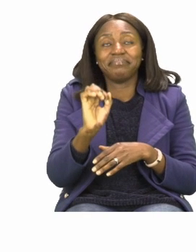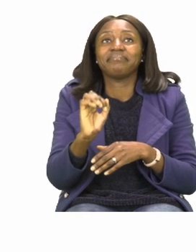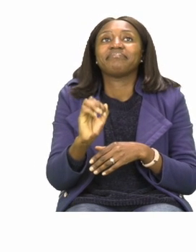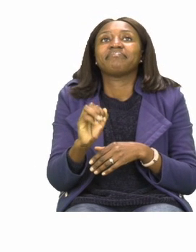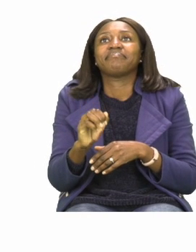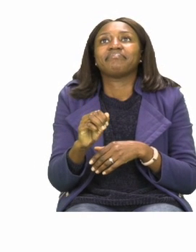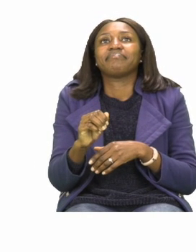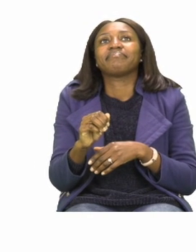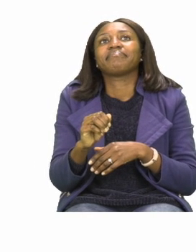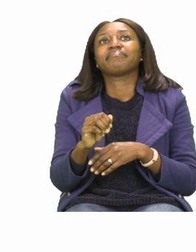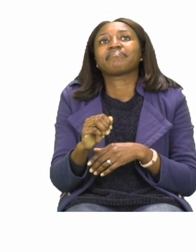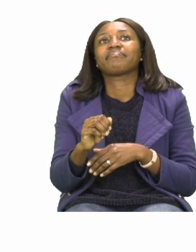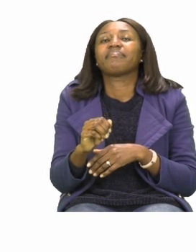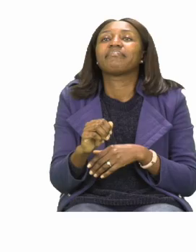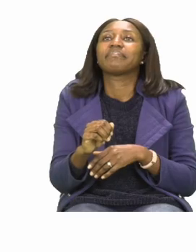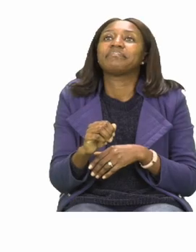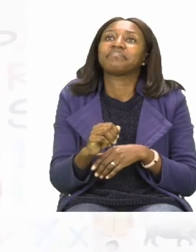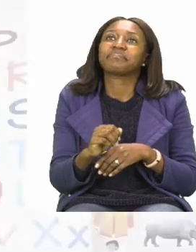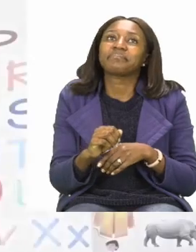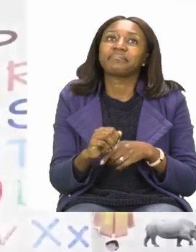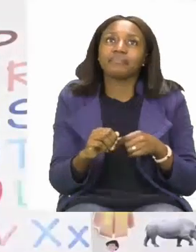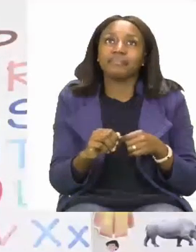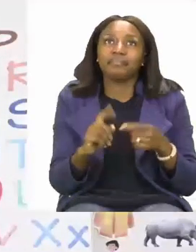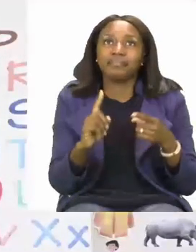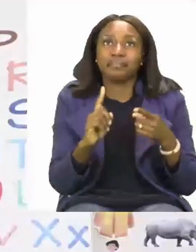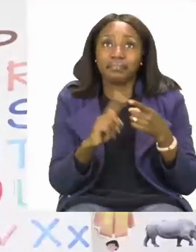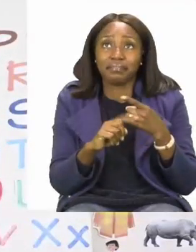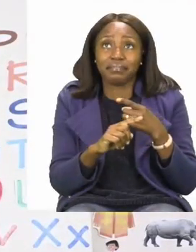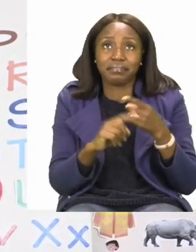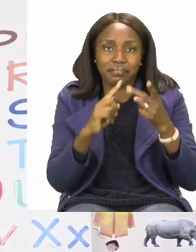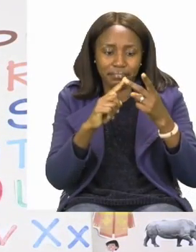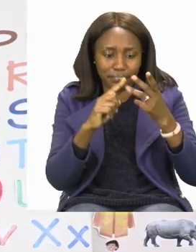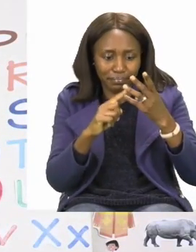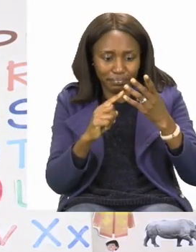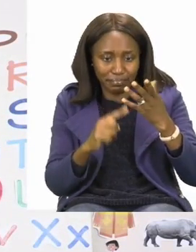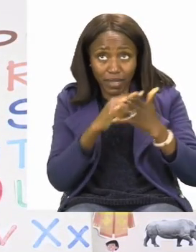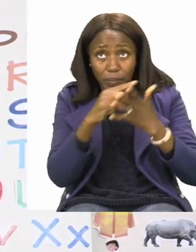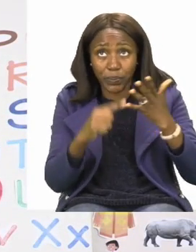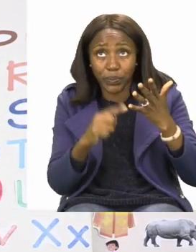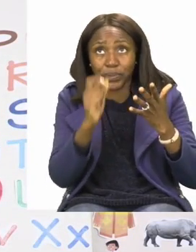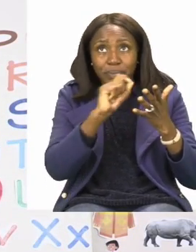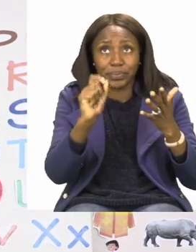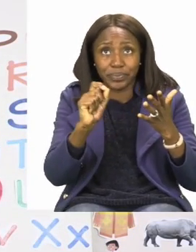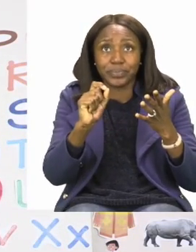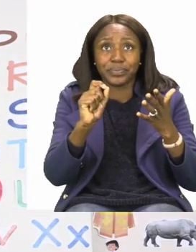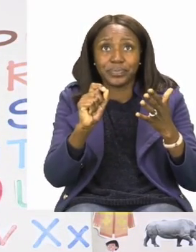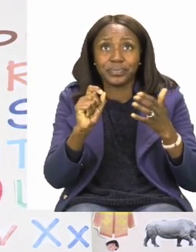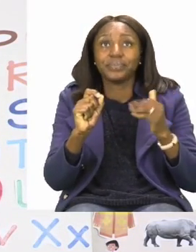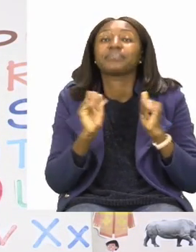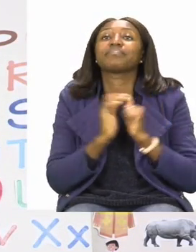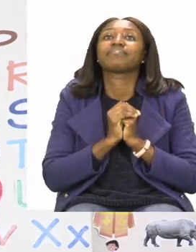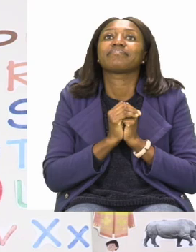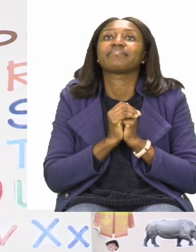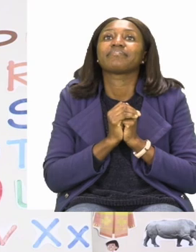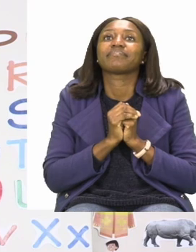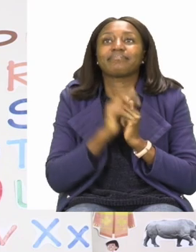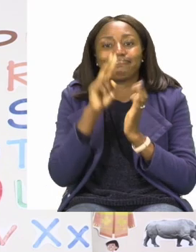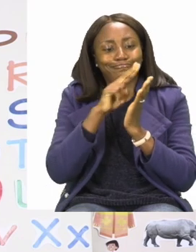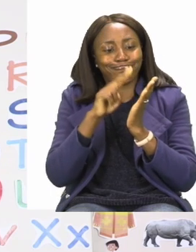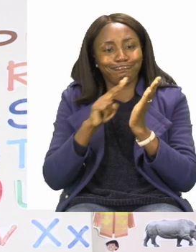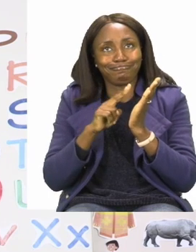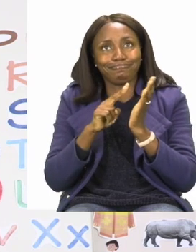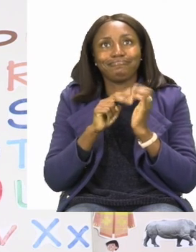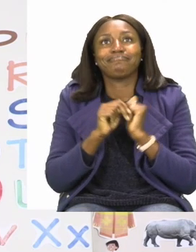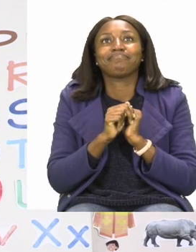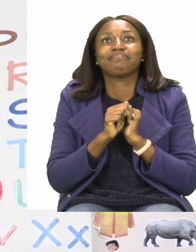the board. So I have the words on the board as well, and today we are going to read them